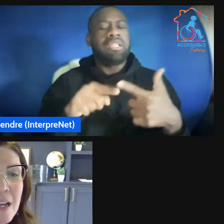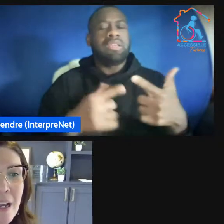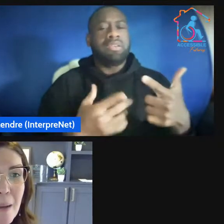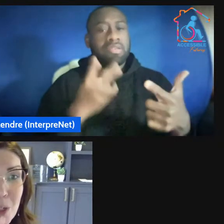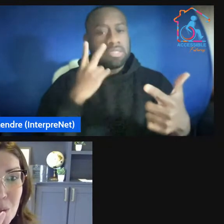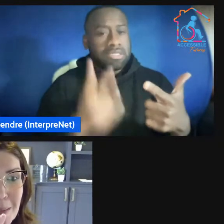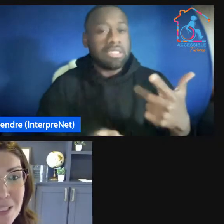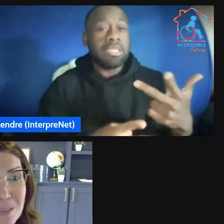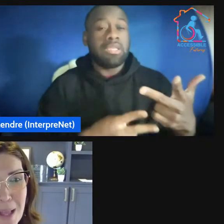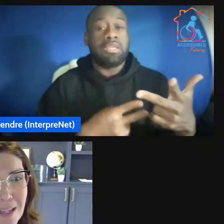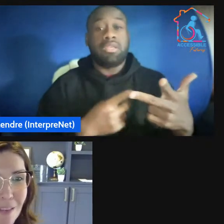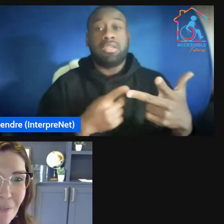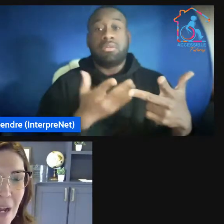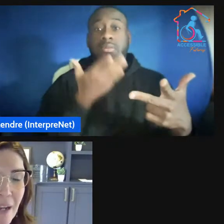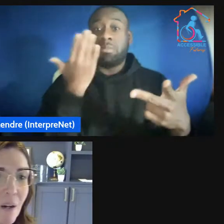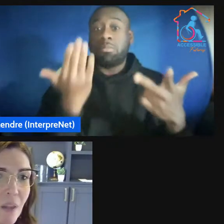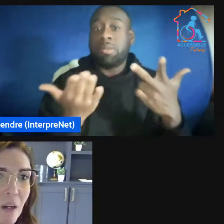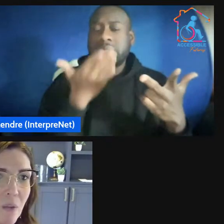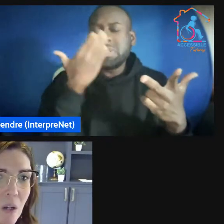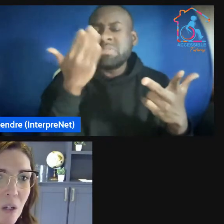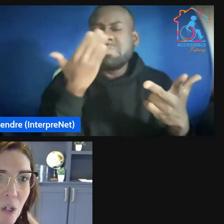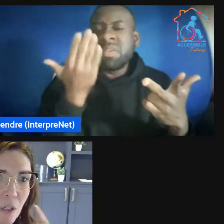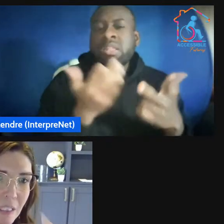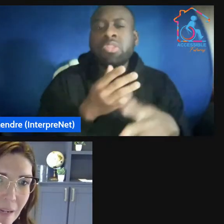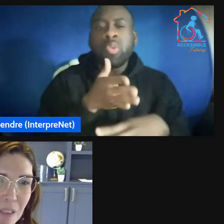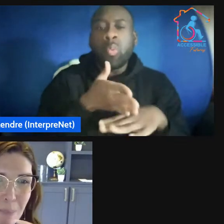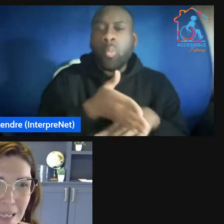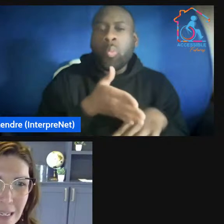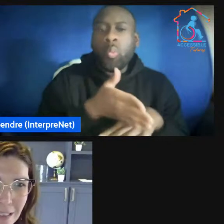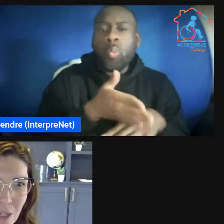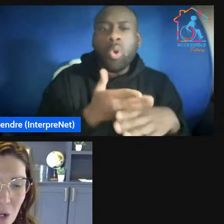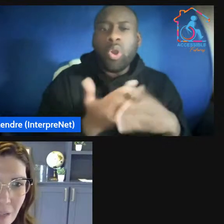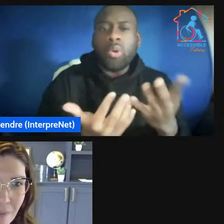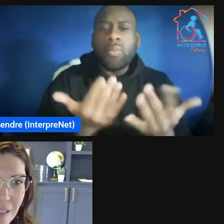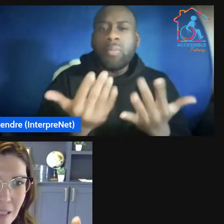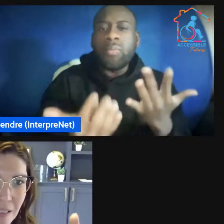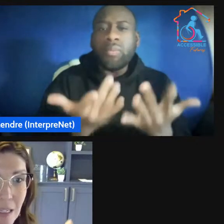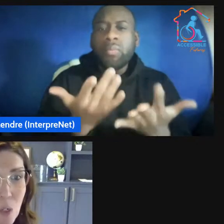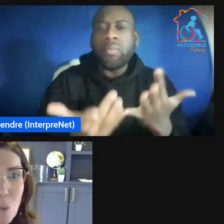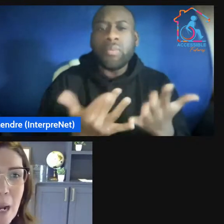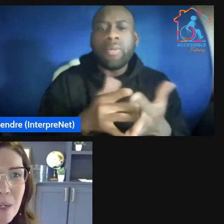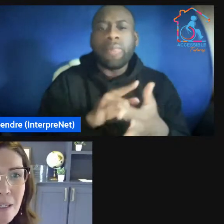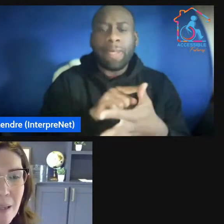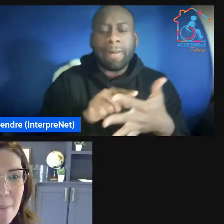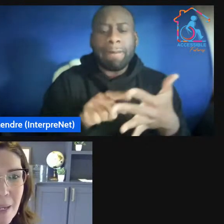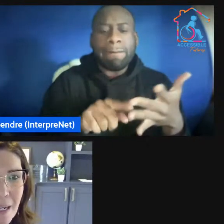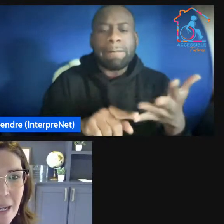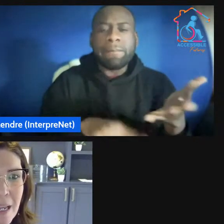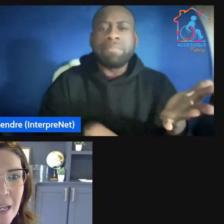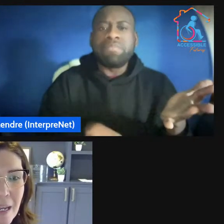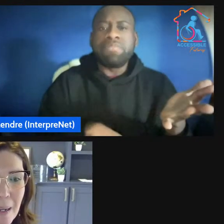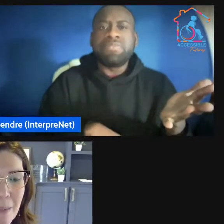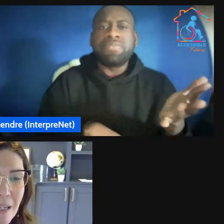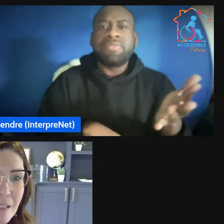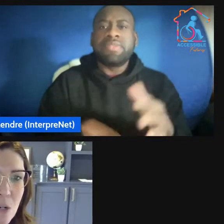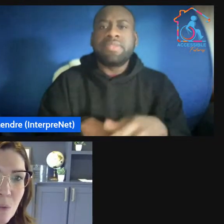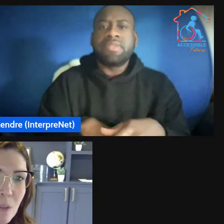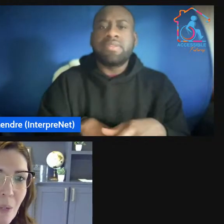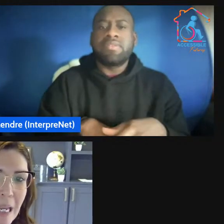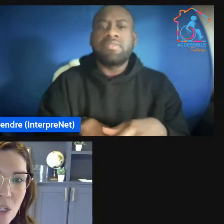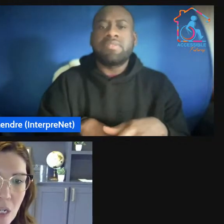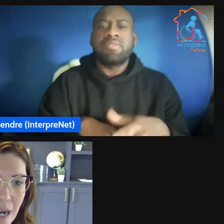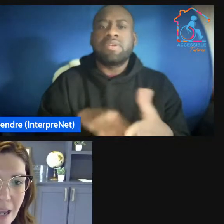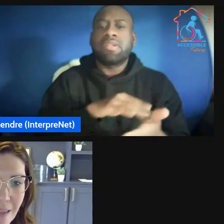light, you're maybe smelling the fire. You're kind of speaking to all of the senses and grounding somebody in a